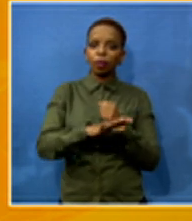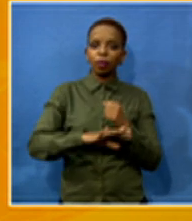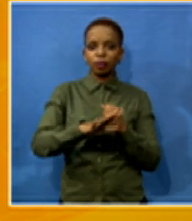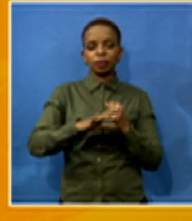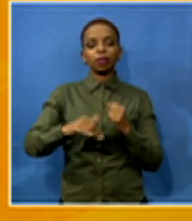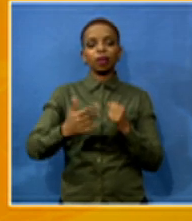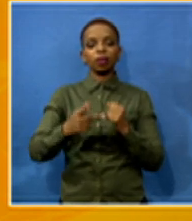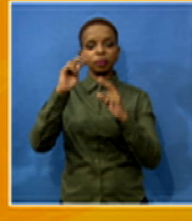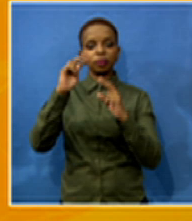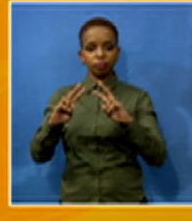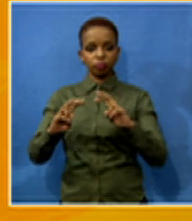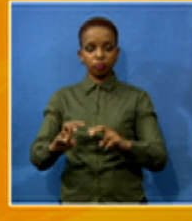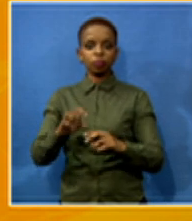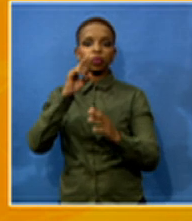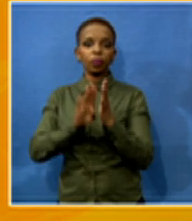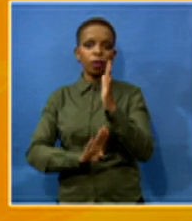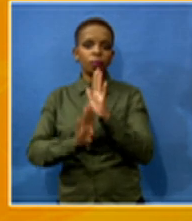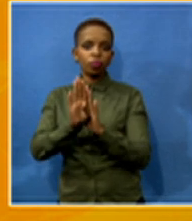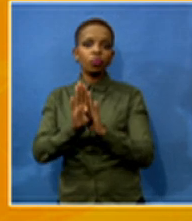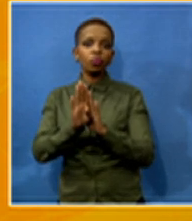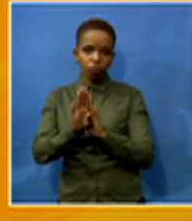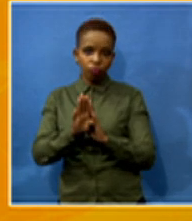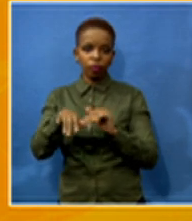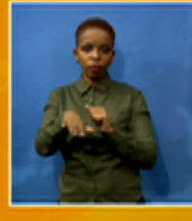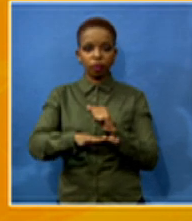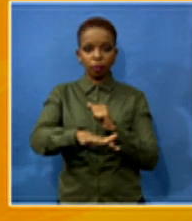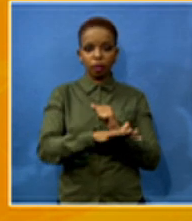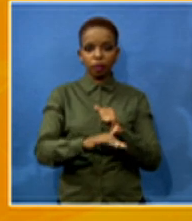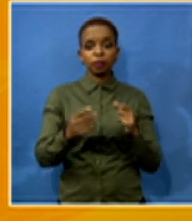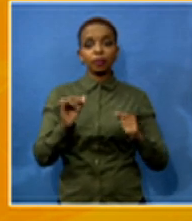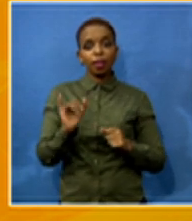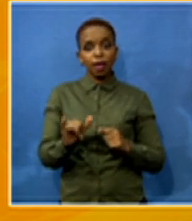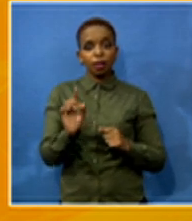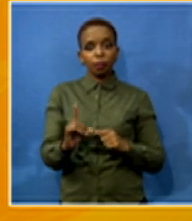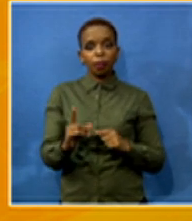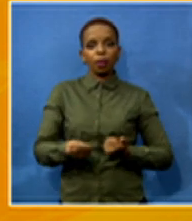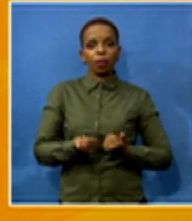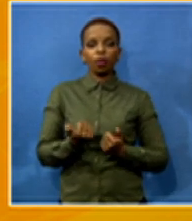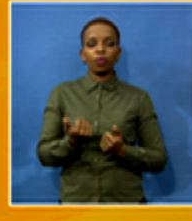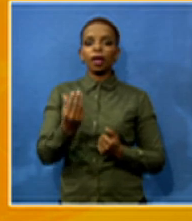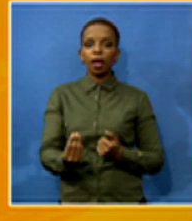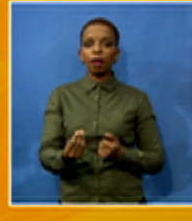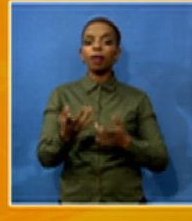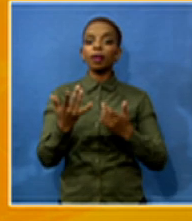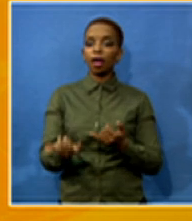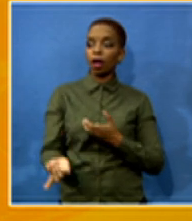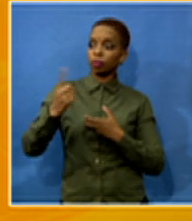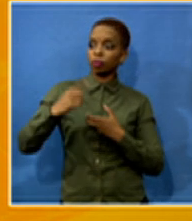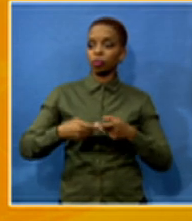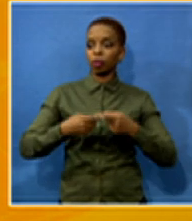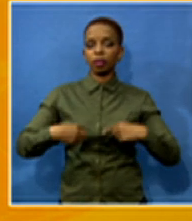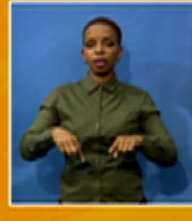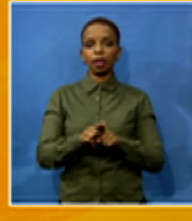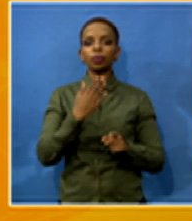on the research and population demographic info that they already have. So to tell us more about this, I'm joined now by SAPRIN's